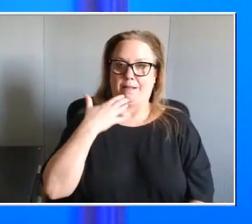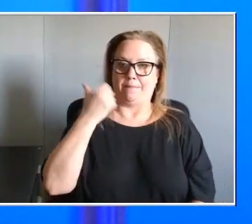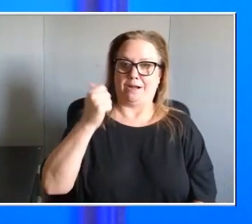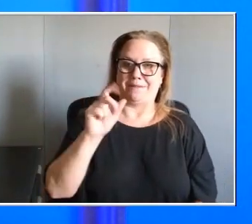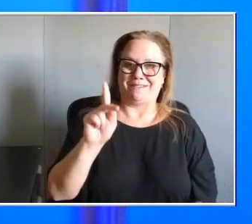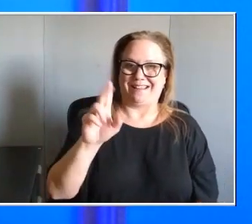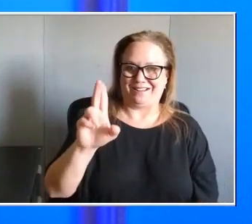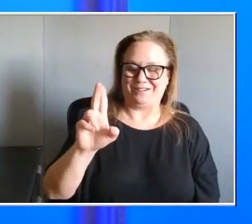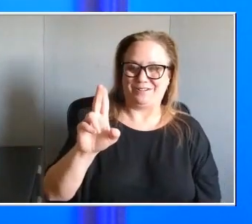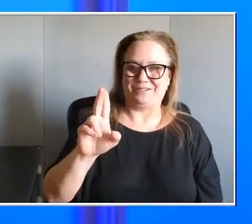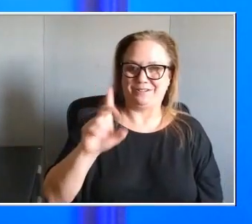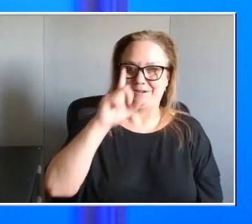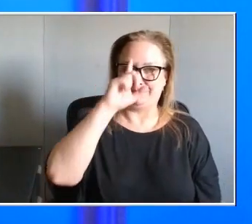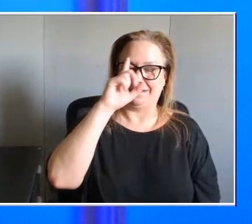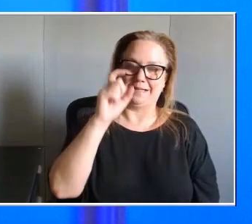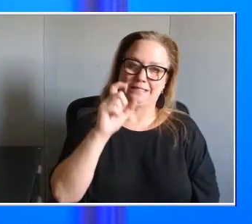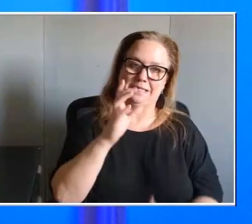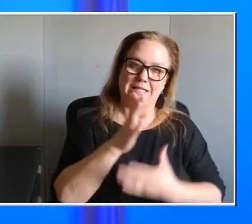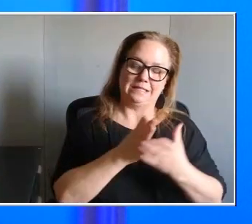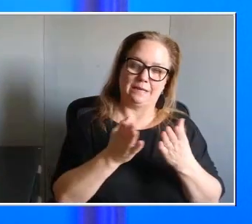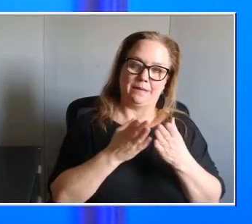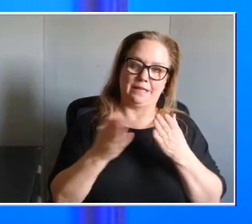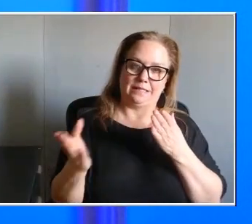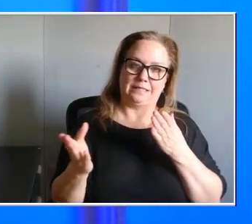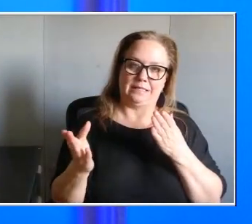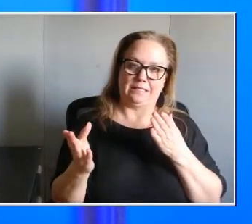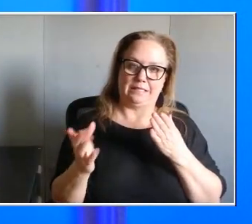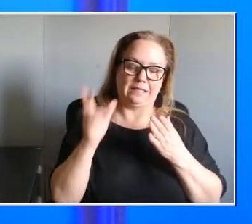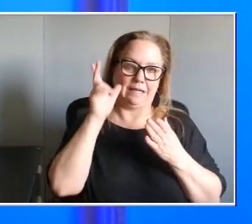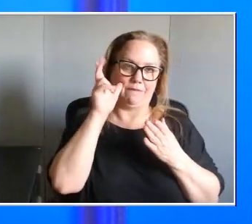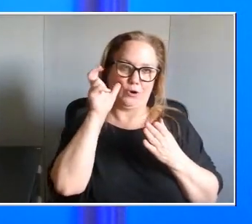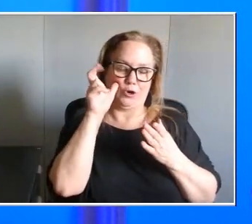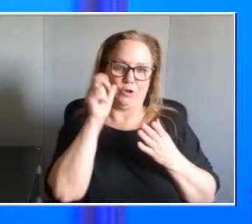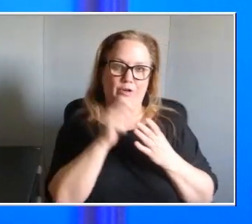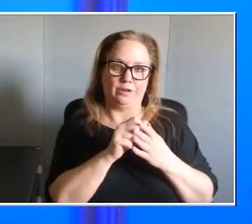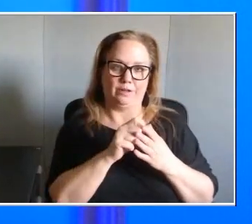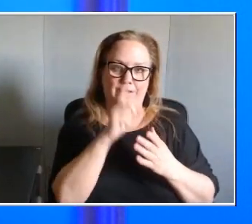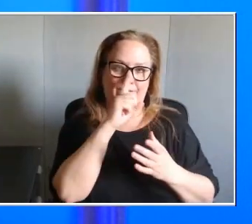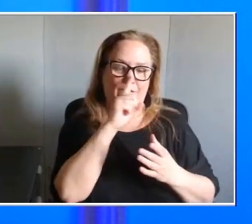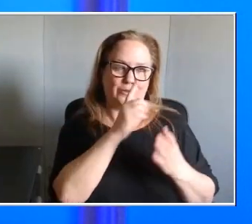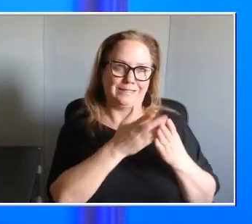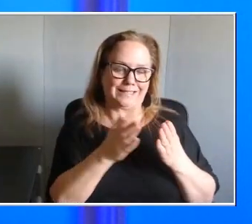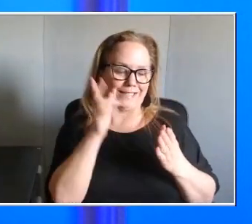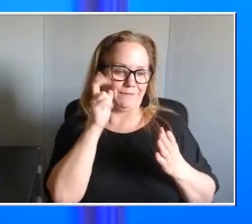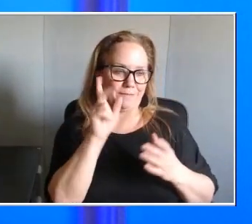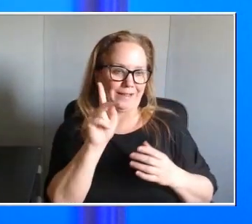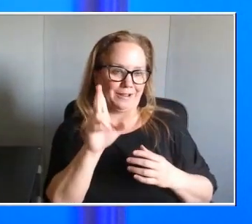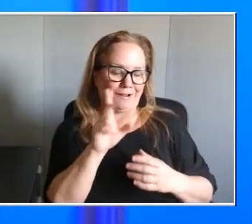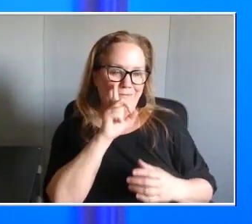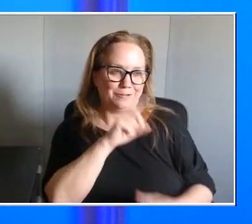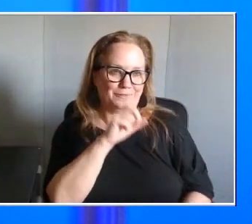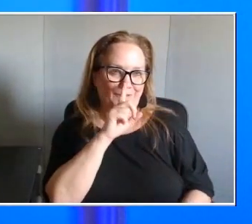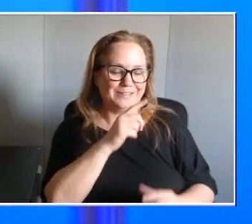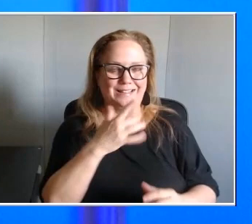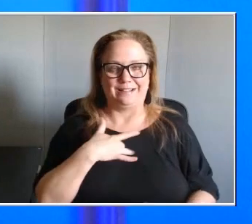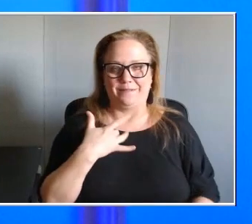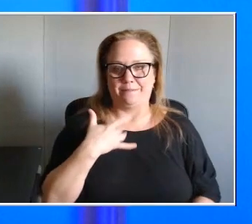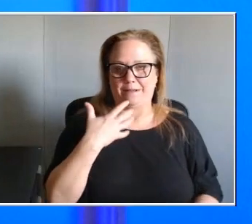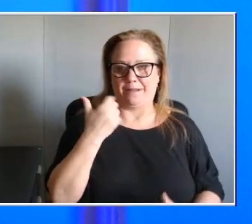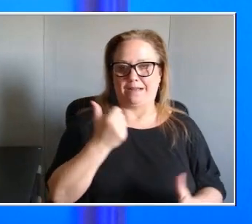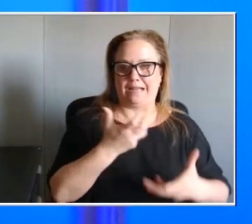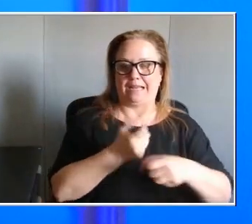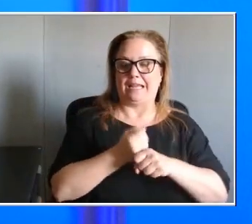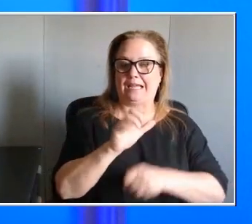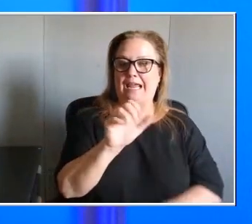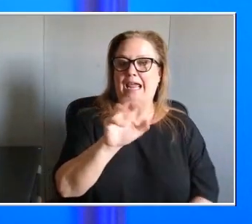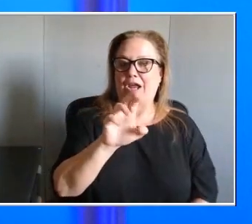KU. Because of some of the false things that they've heard. I'm sure they're false, but that makes them feel better about receiving care at KU,